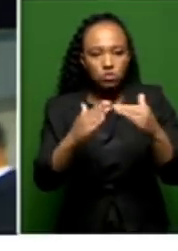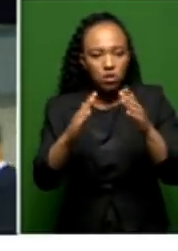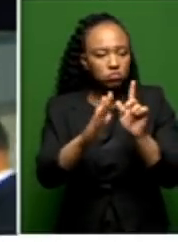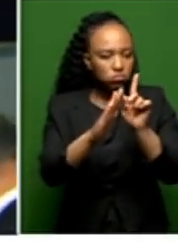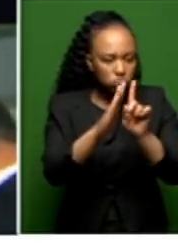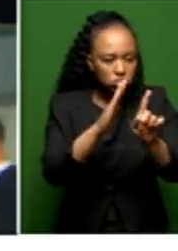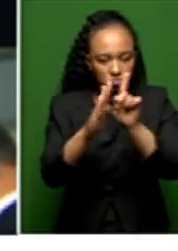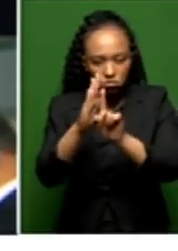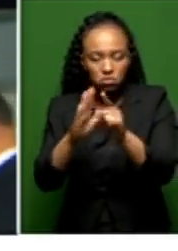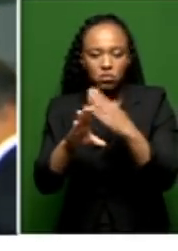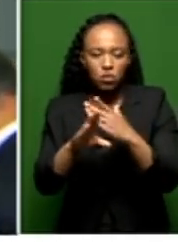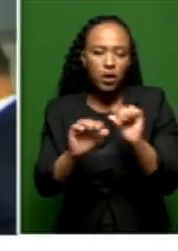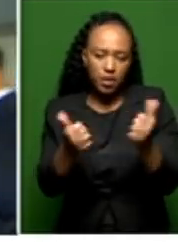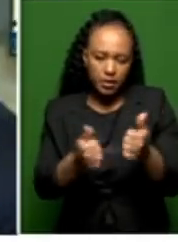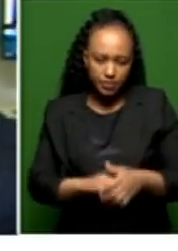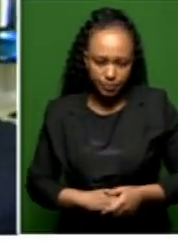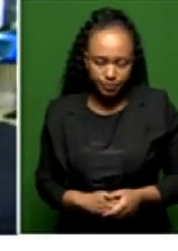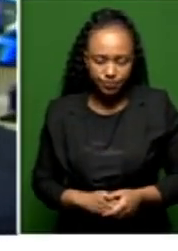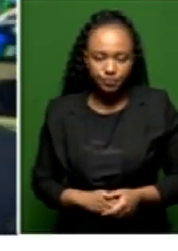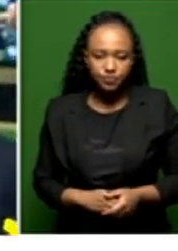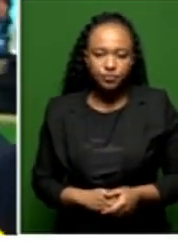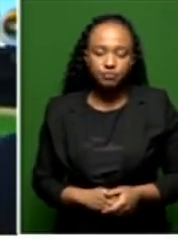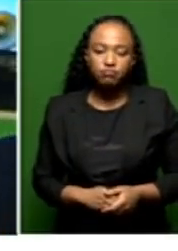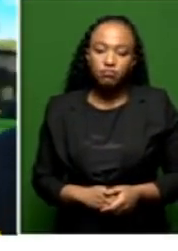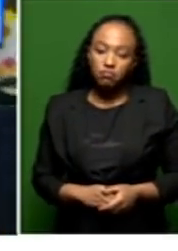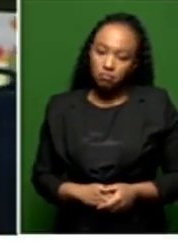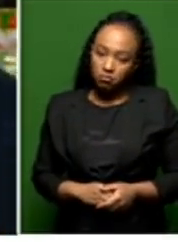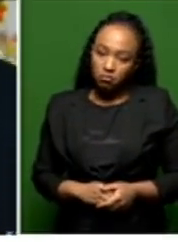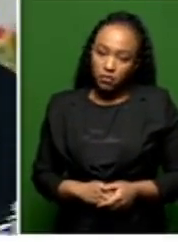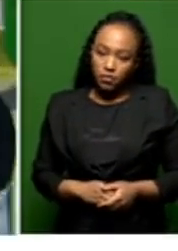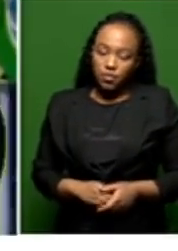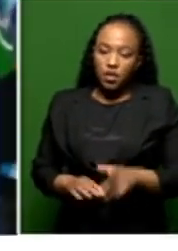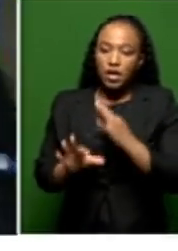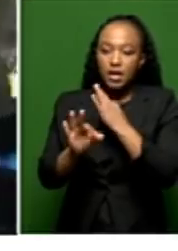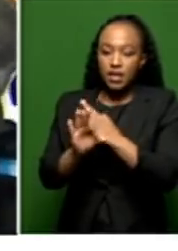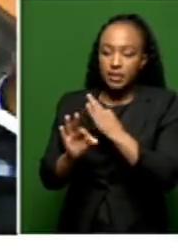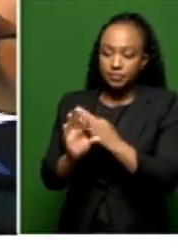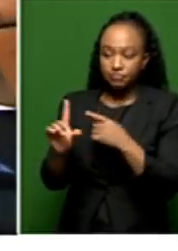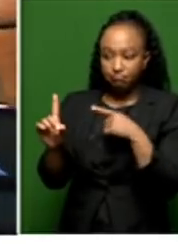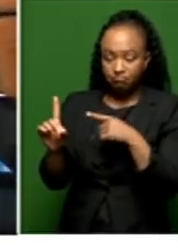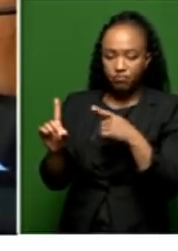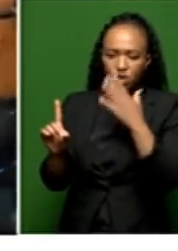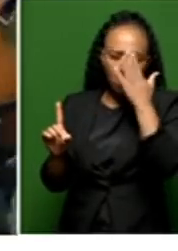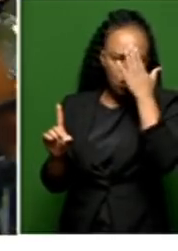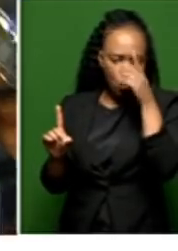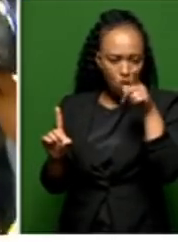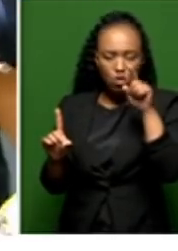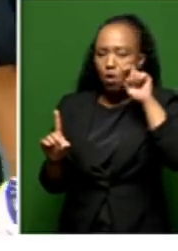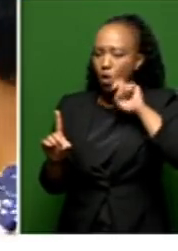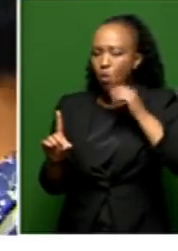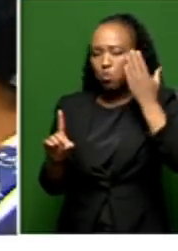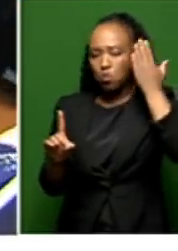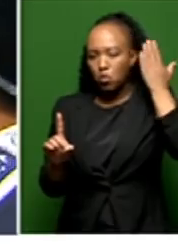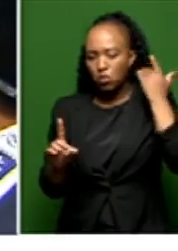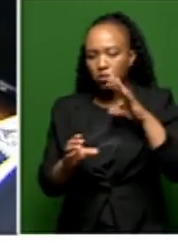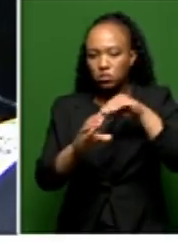worked. The other issue here, you know, as a veteran politician, that for you to continue